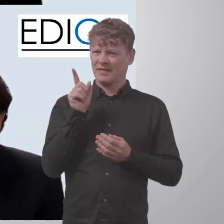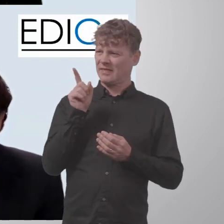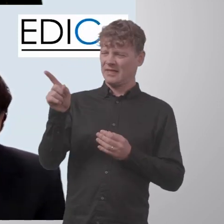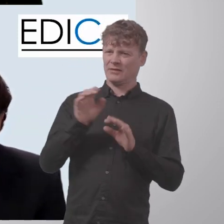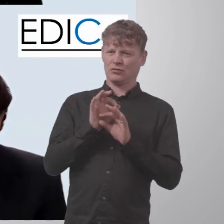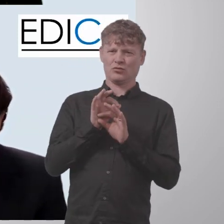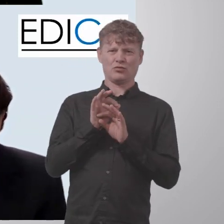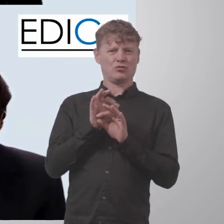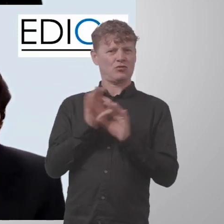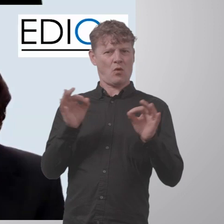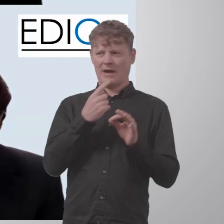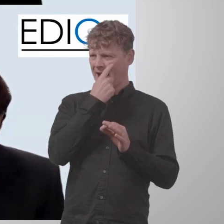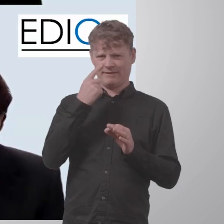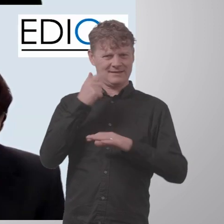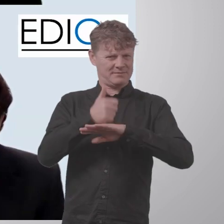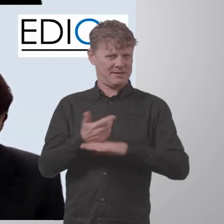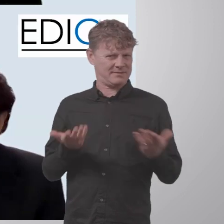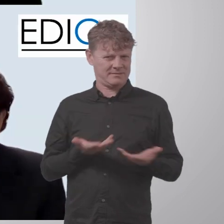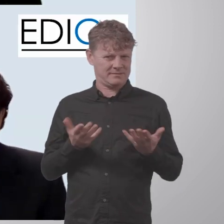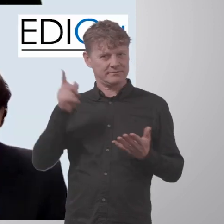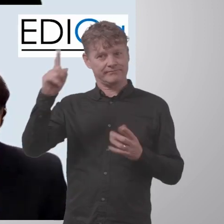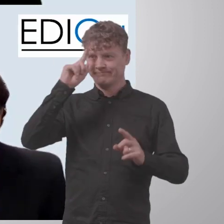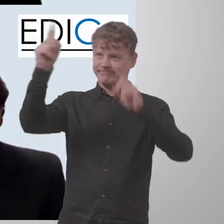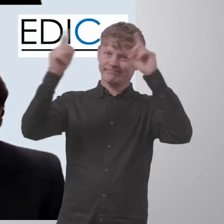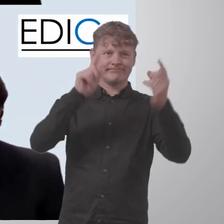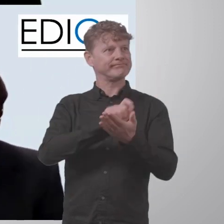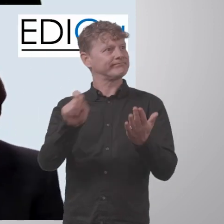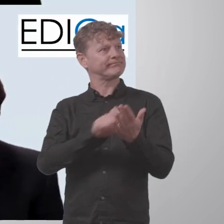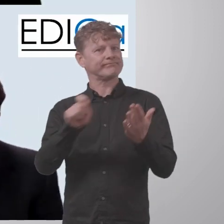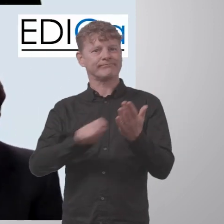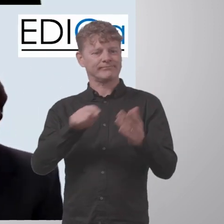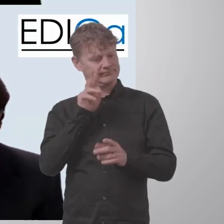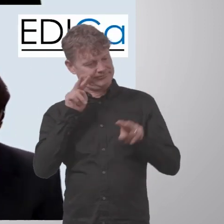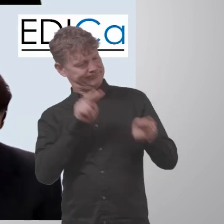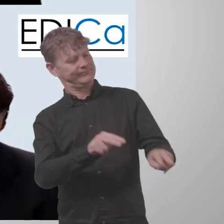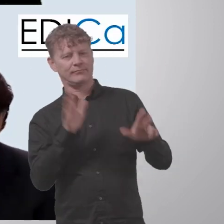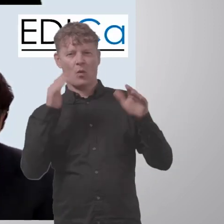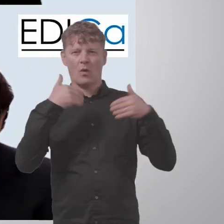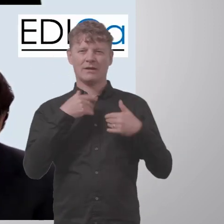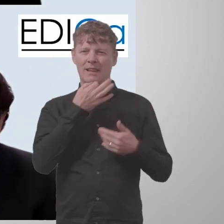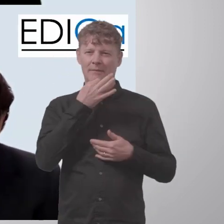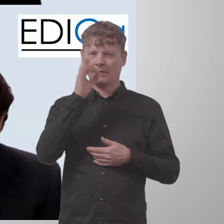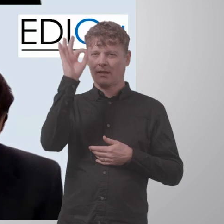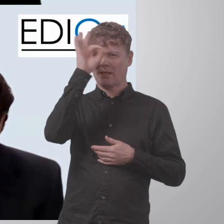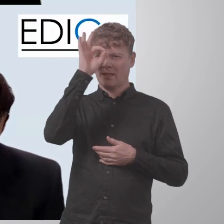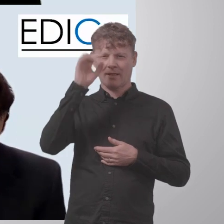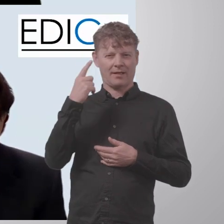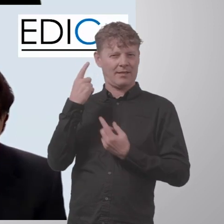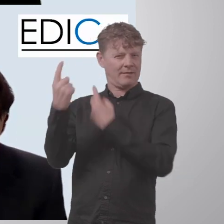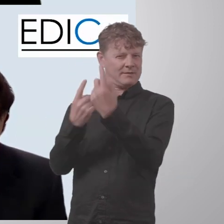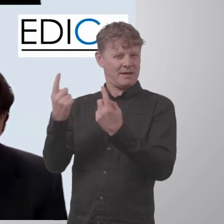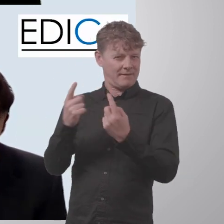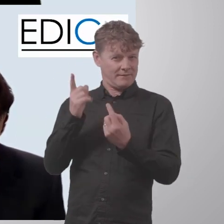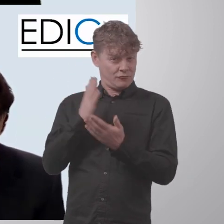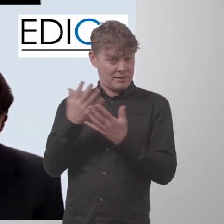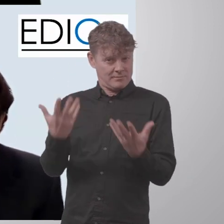evidence. And some of them were written in a relatively, what I felt was a kind of naive way. They didn't really understand what I felt to